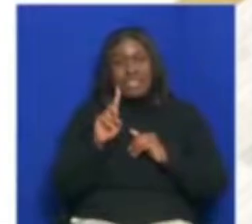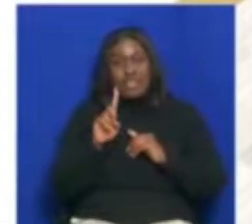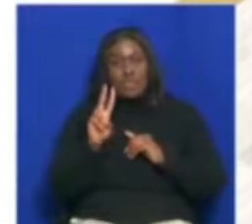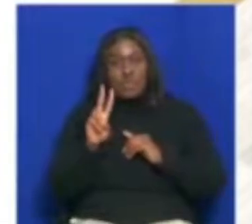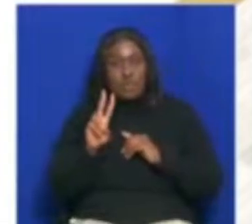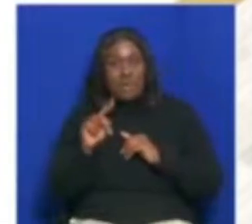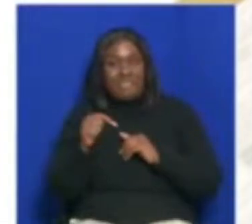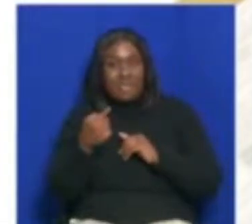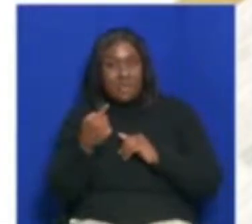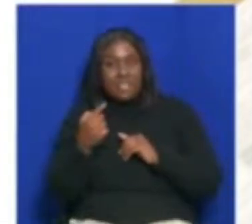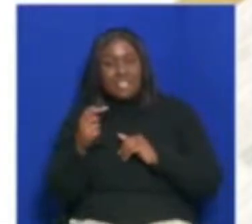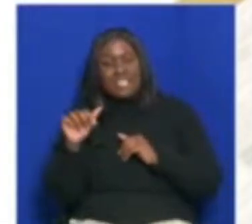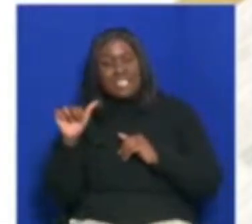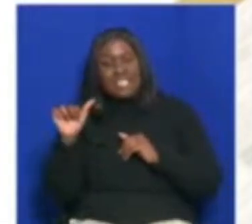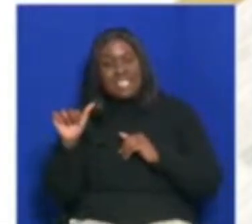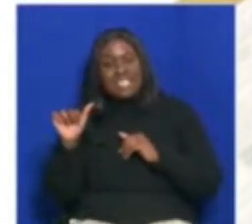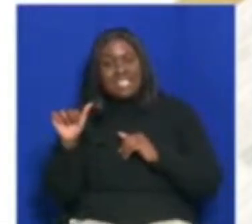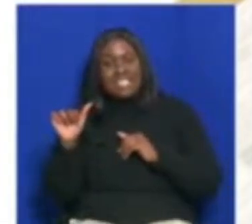2,712,612 rand.